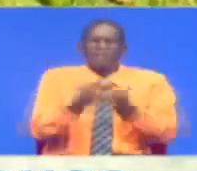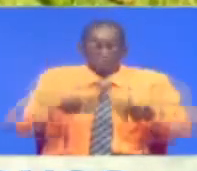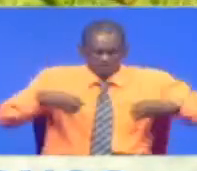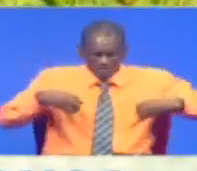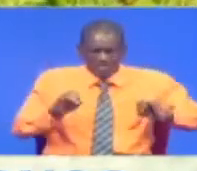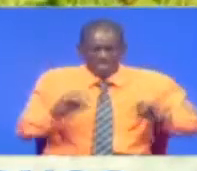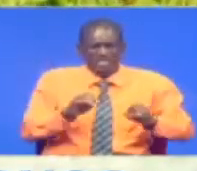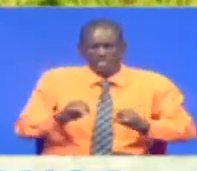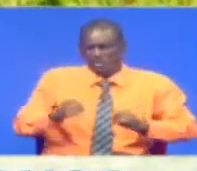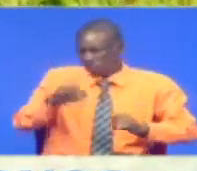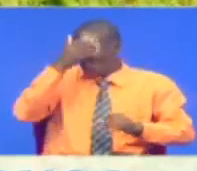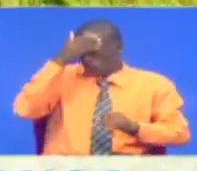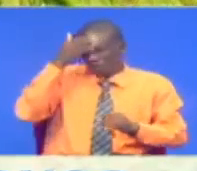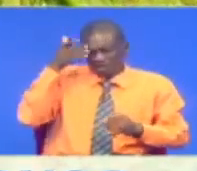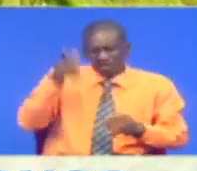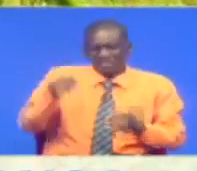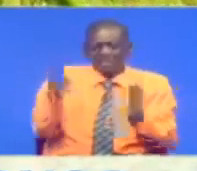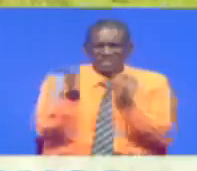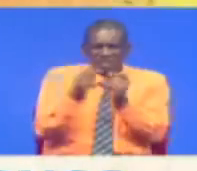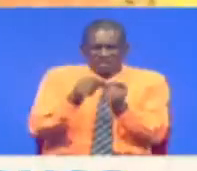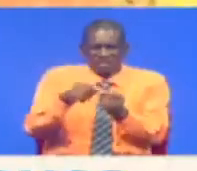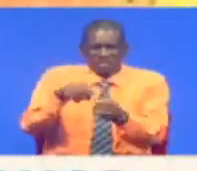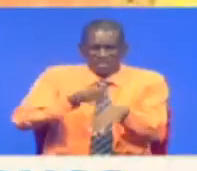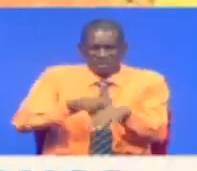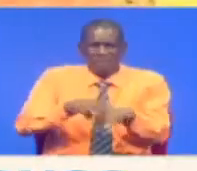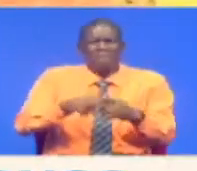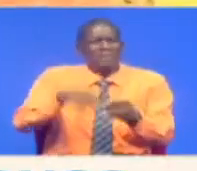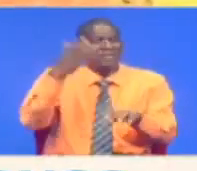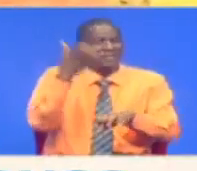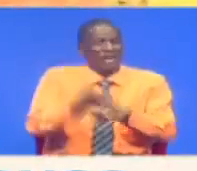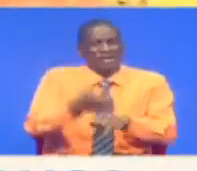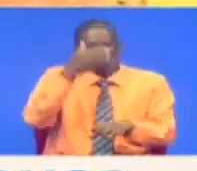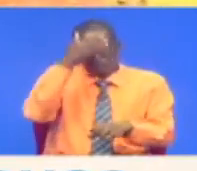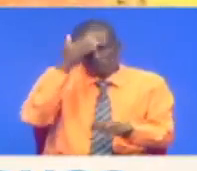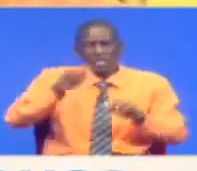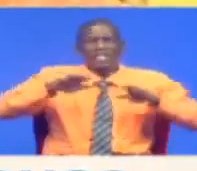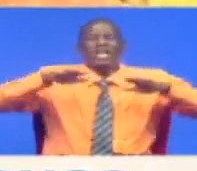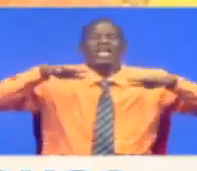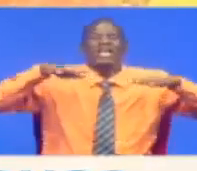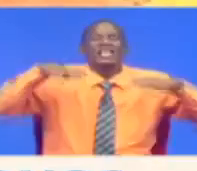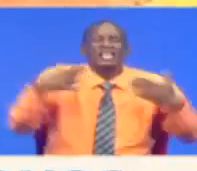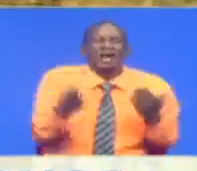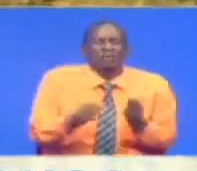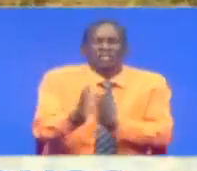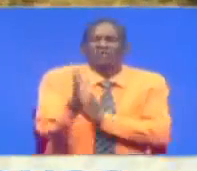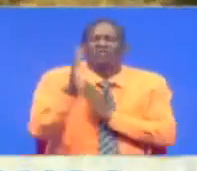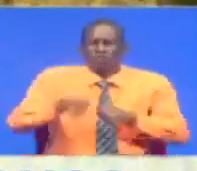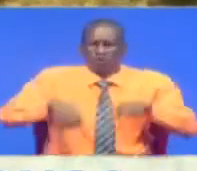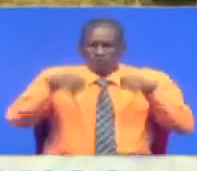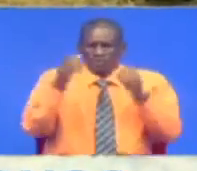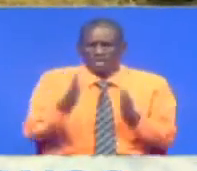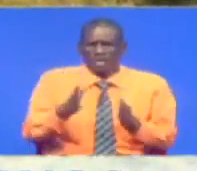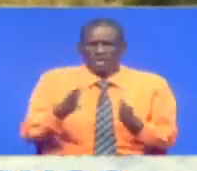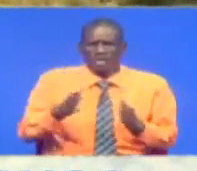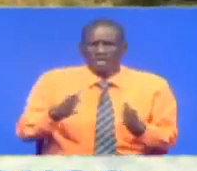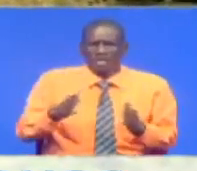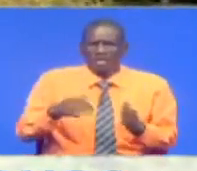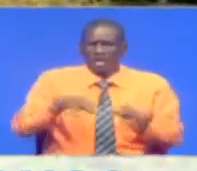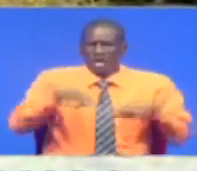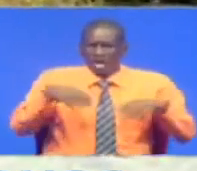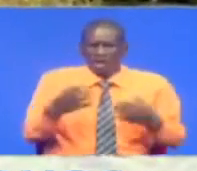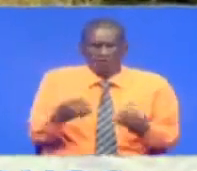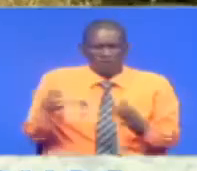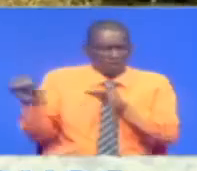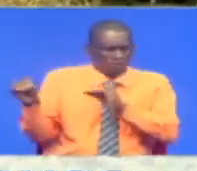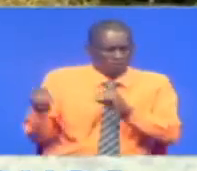from those painful events. But what's hard to forget is how the security guards, his son's attackers, shuttle him from hospital